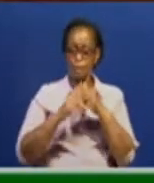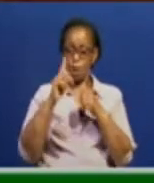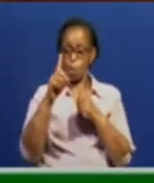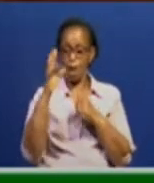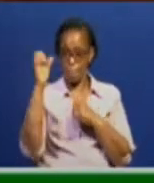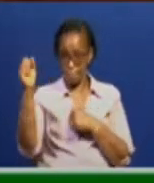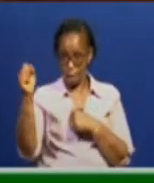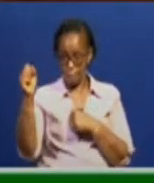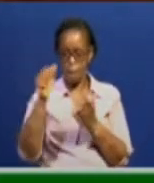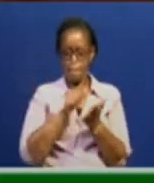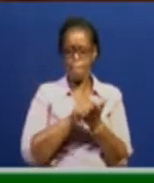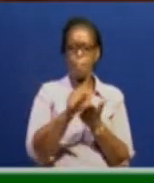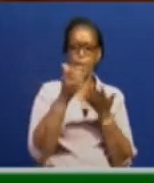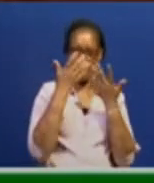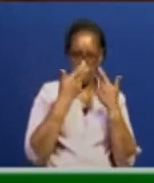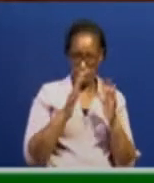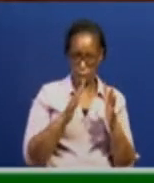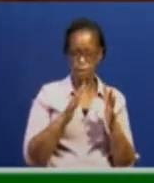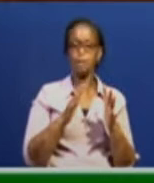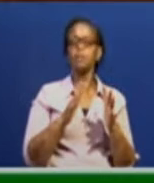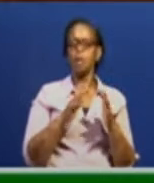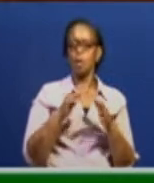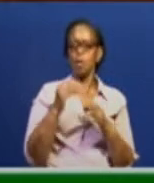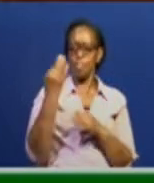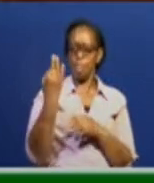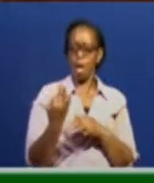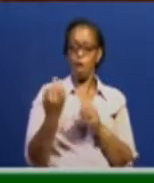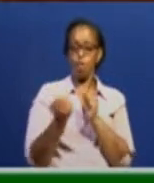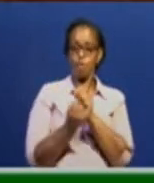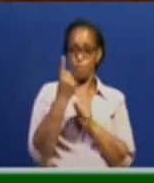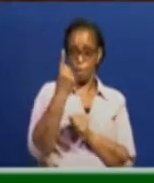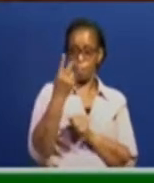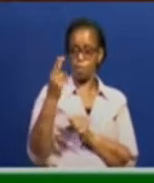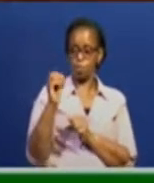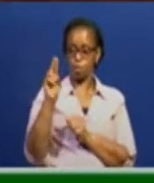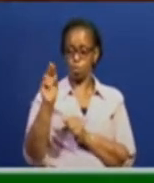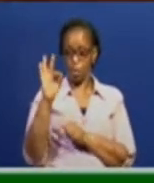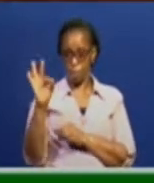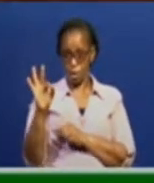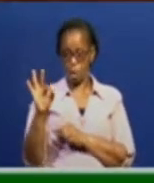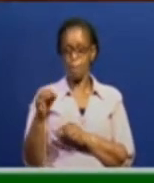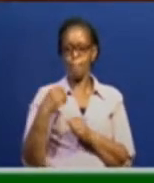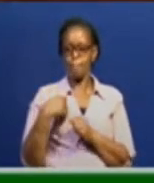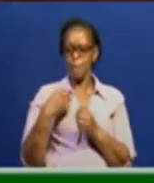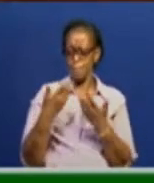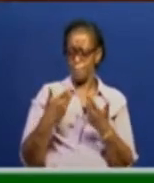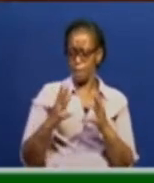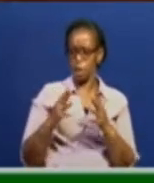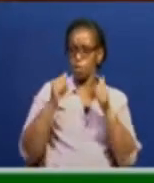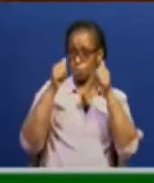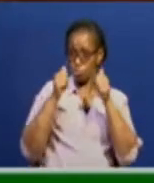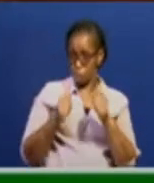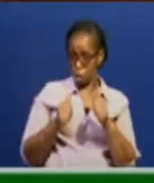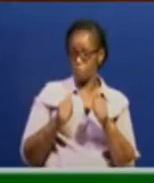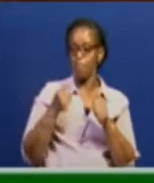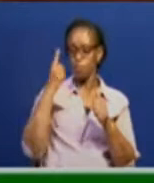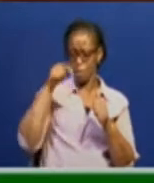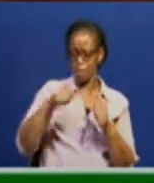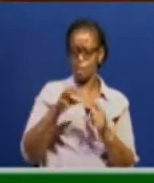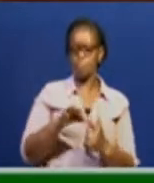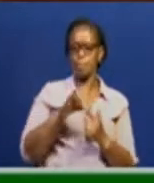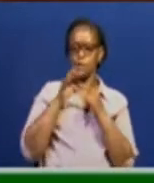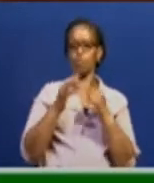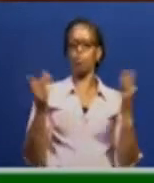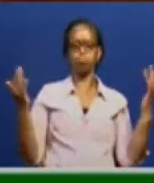14715, which was published in the Kenya Gazette on 3rd November 2023, I gave notice of this special sitting of Parliament to